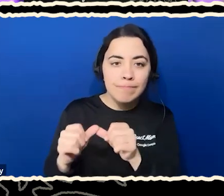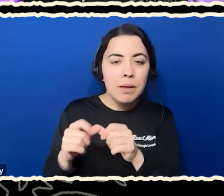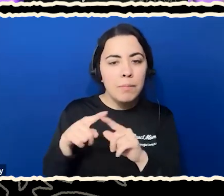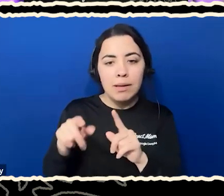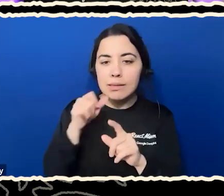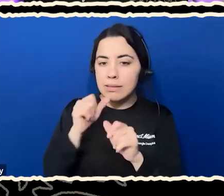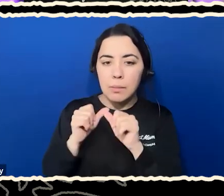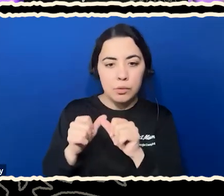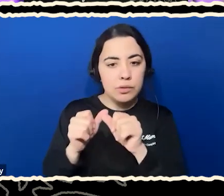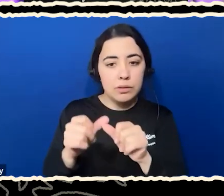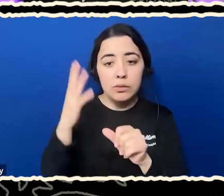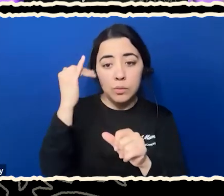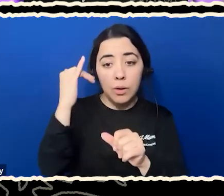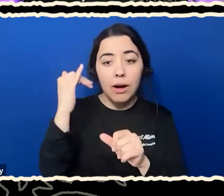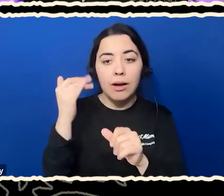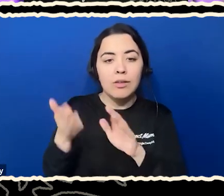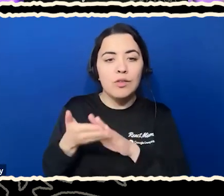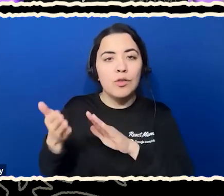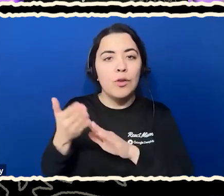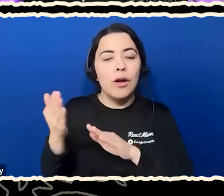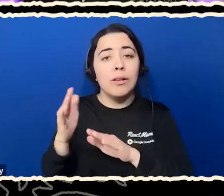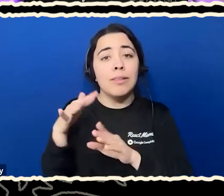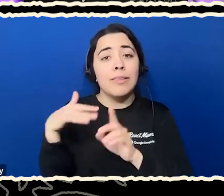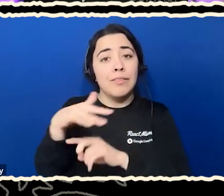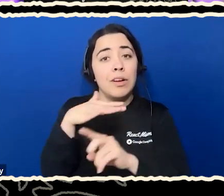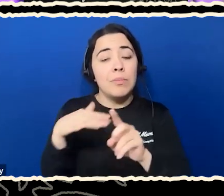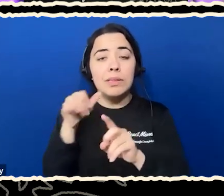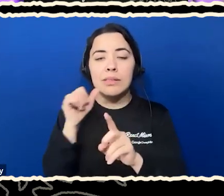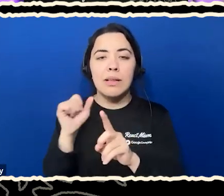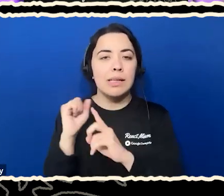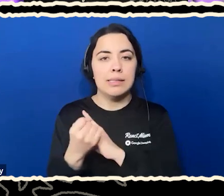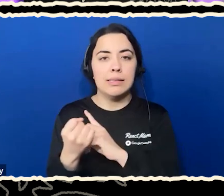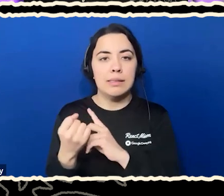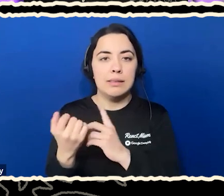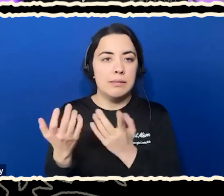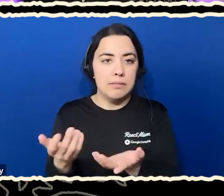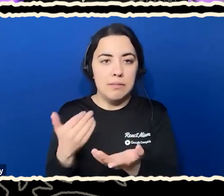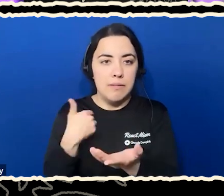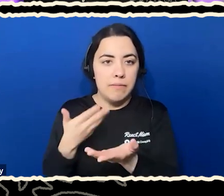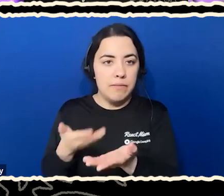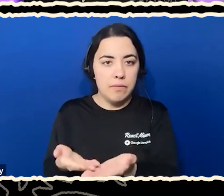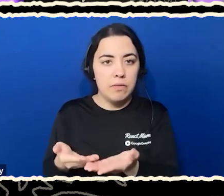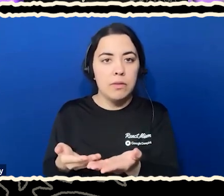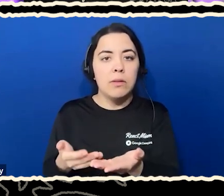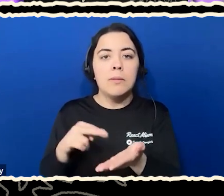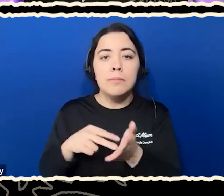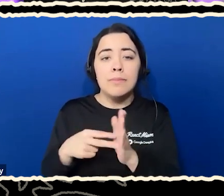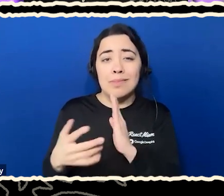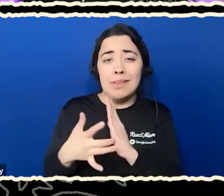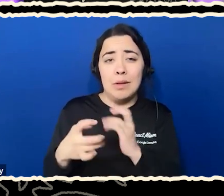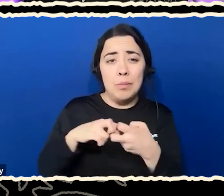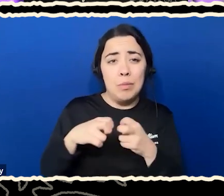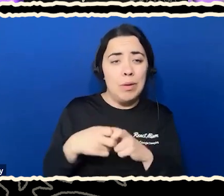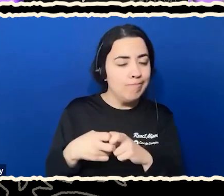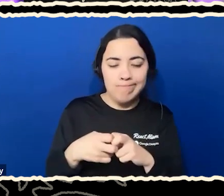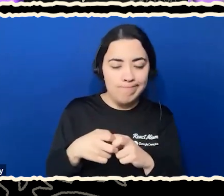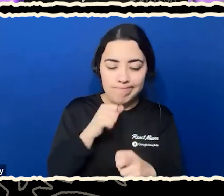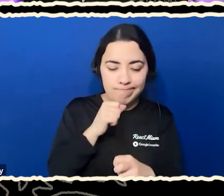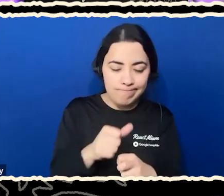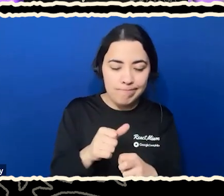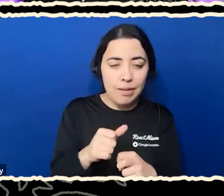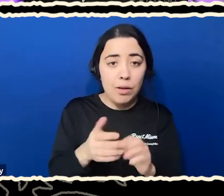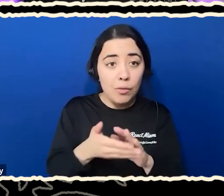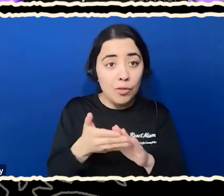stateless environments. So anyways, I guess what I'm trying to say is eventually it stopped being a technical problem and about making it